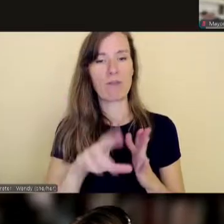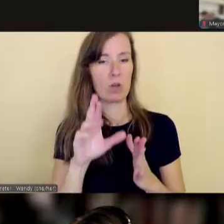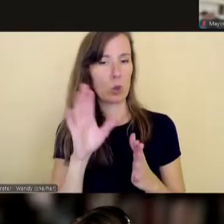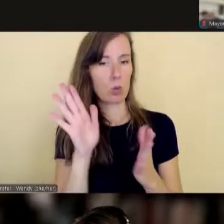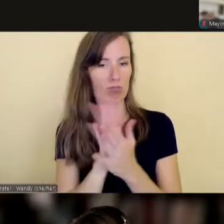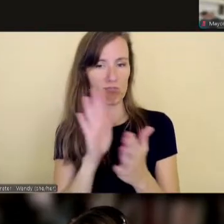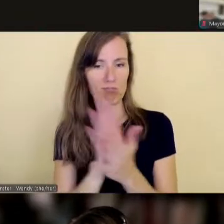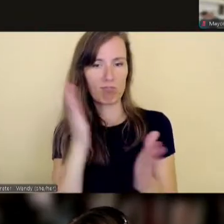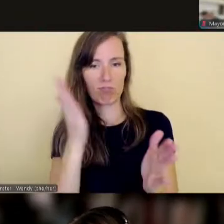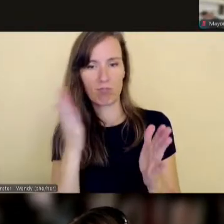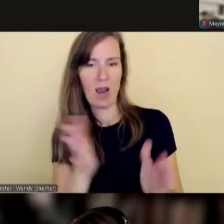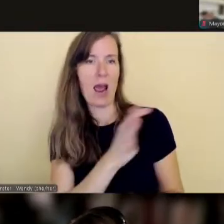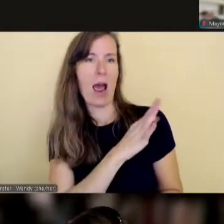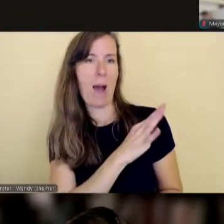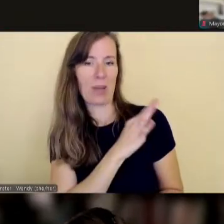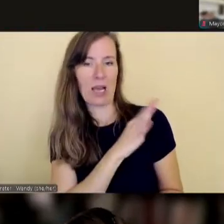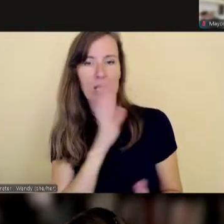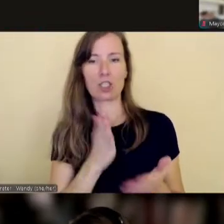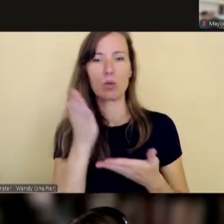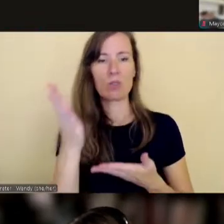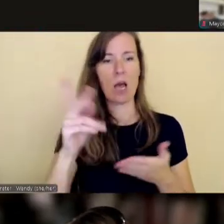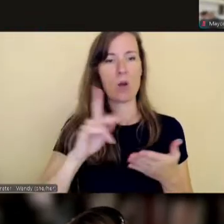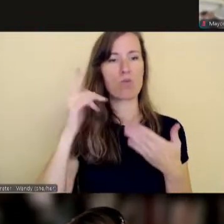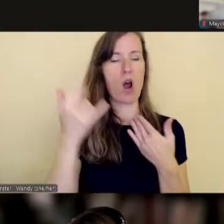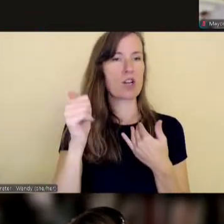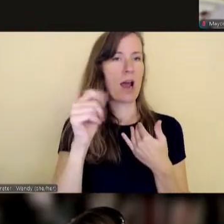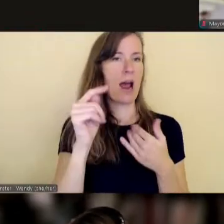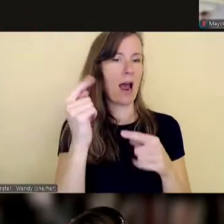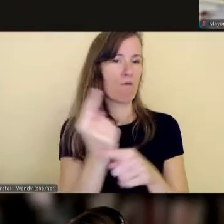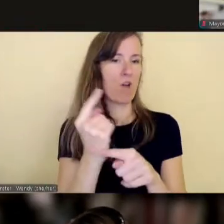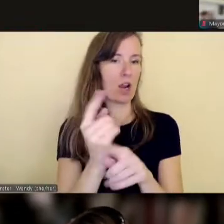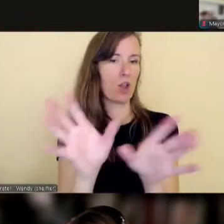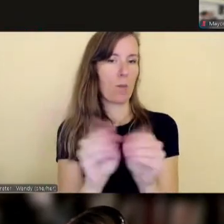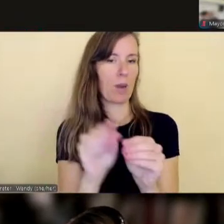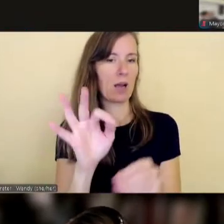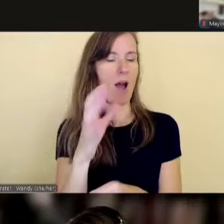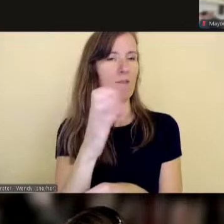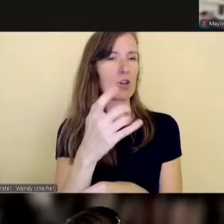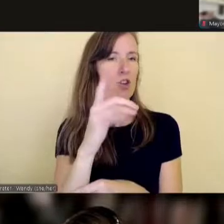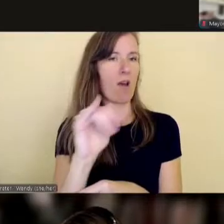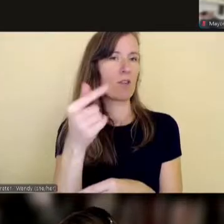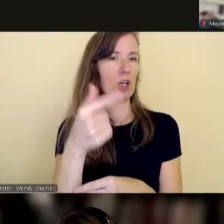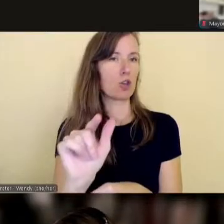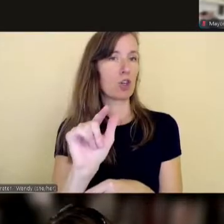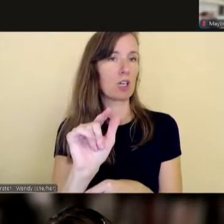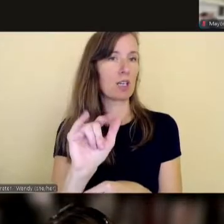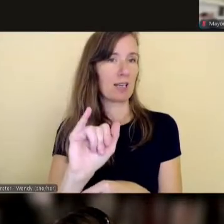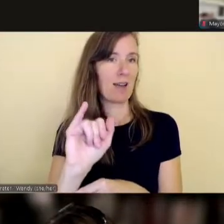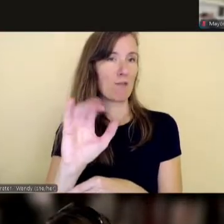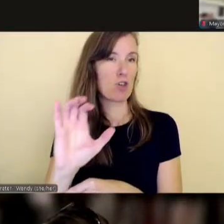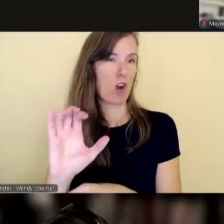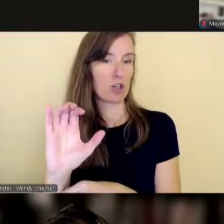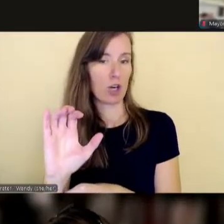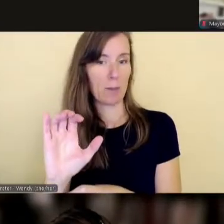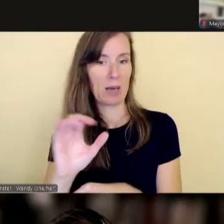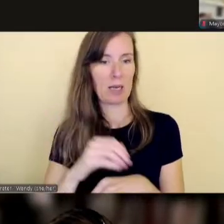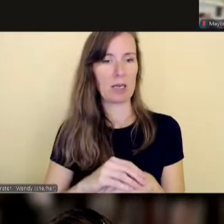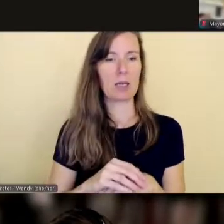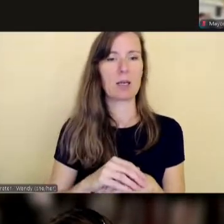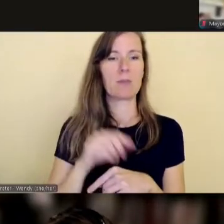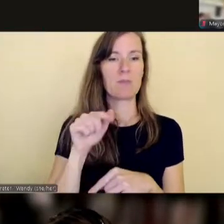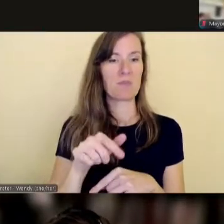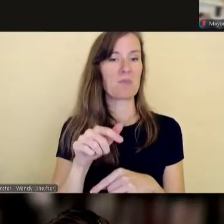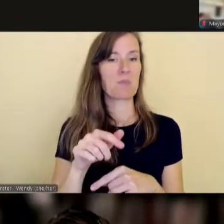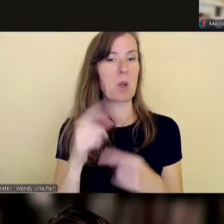historic and environmental elements of the proposed project, found no obstacle to approval of the permit, and so reported to the mayor